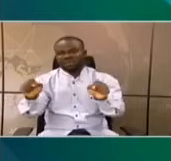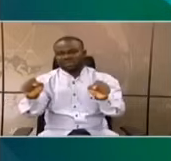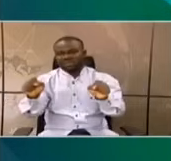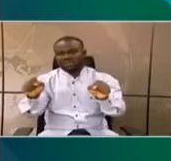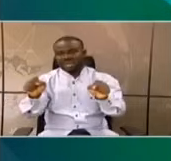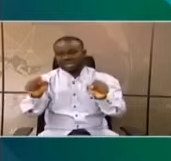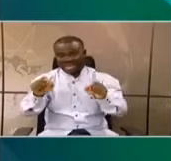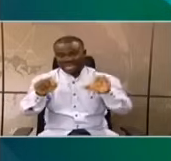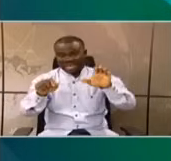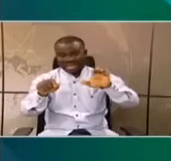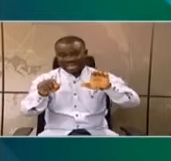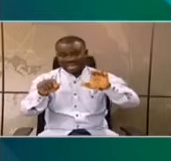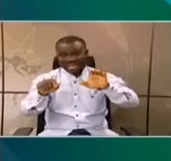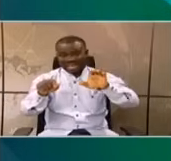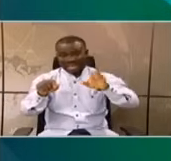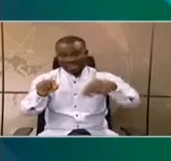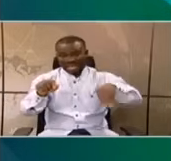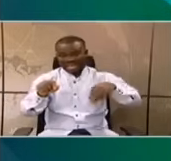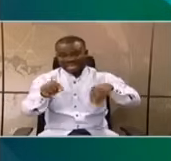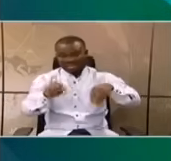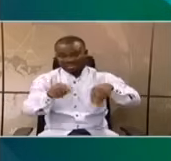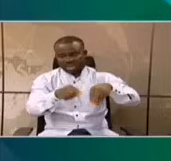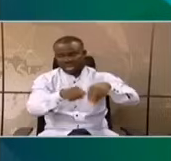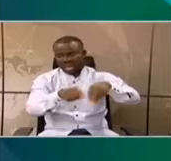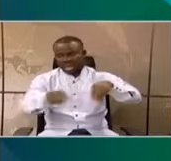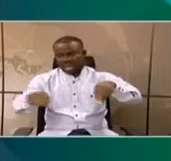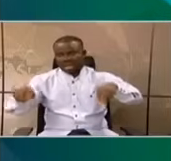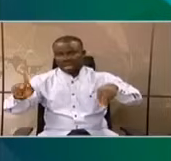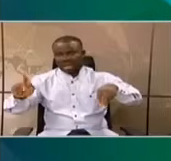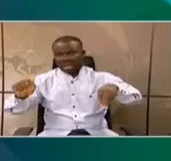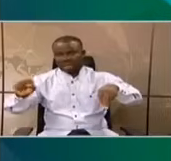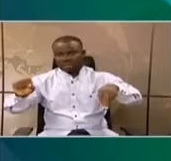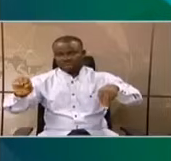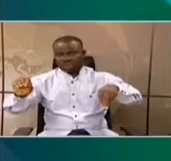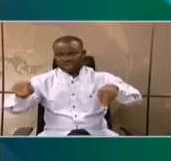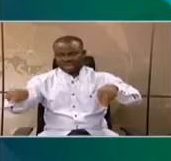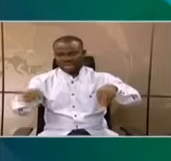ho dia kayi na e full of Galamsey